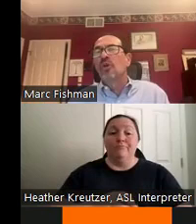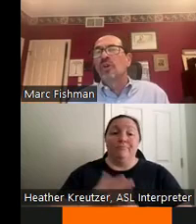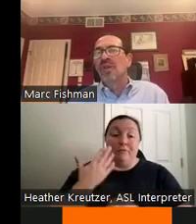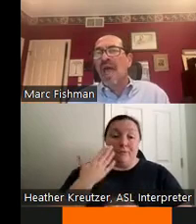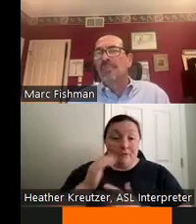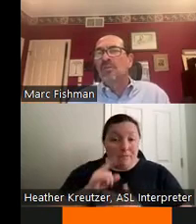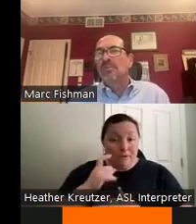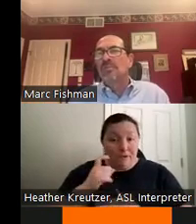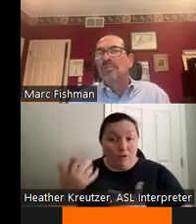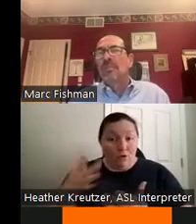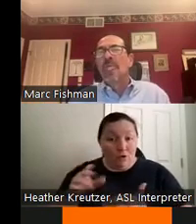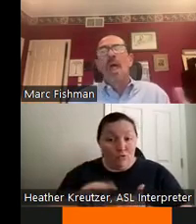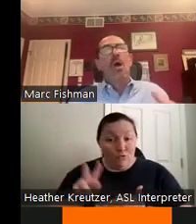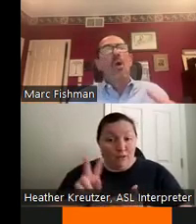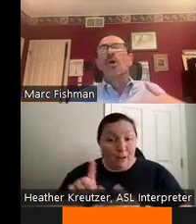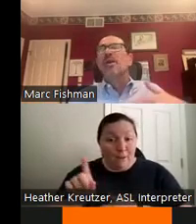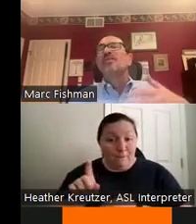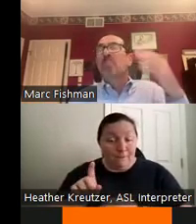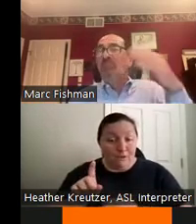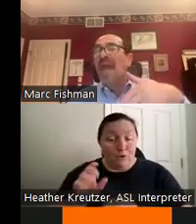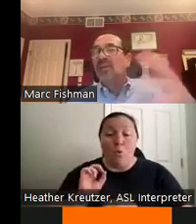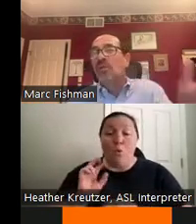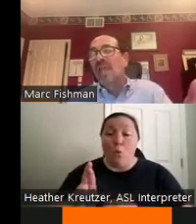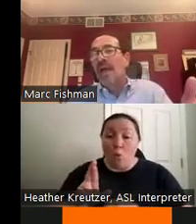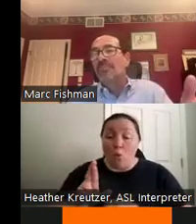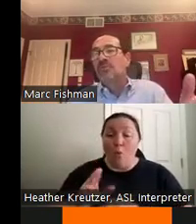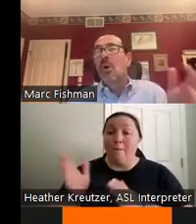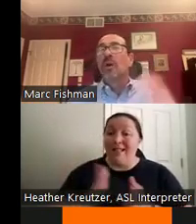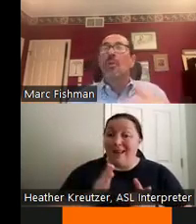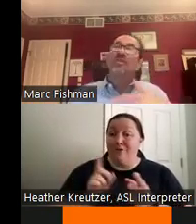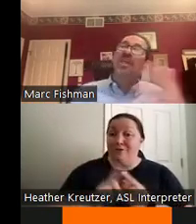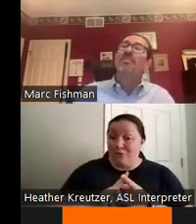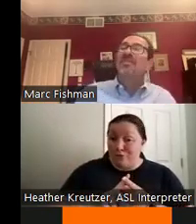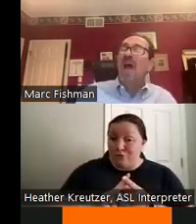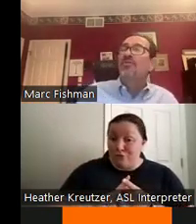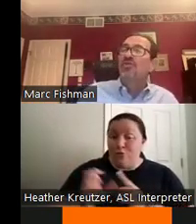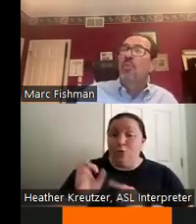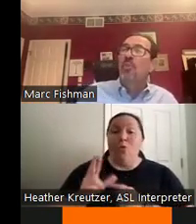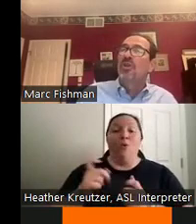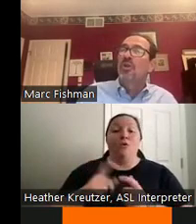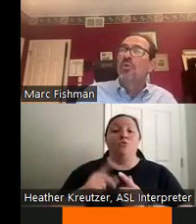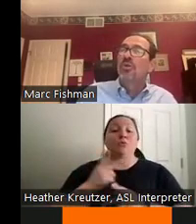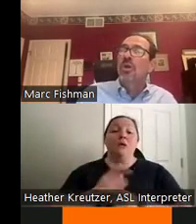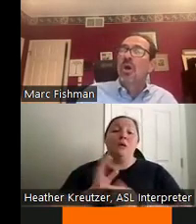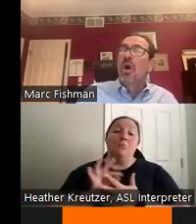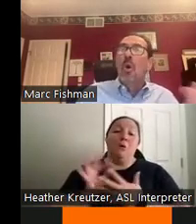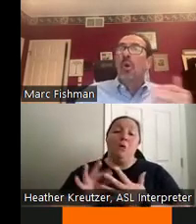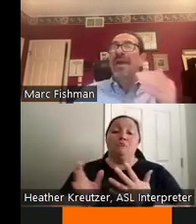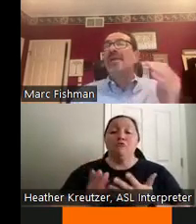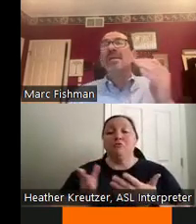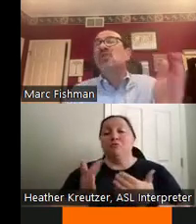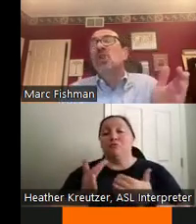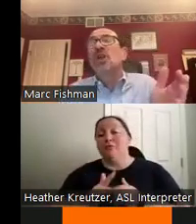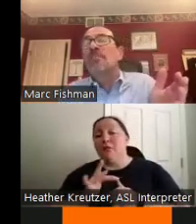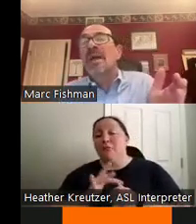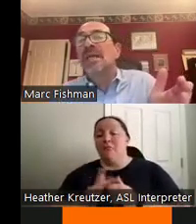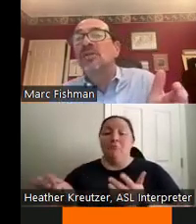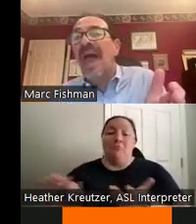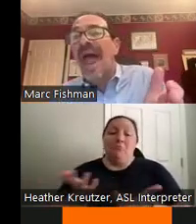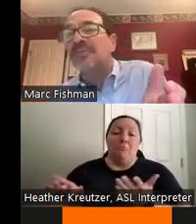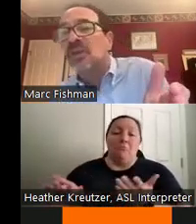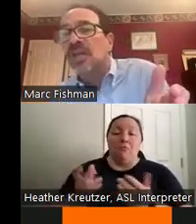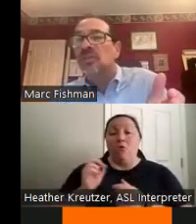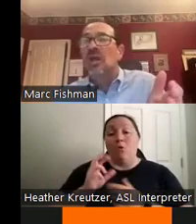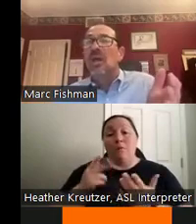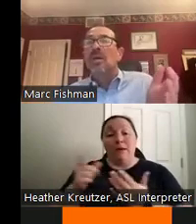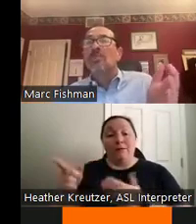that's because he's already relapsed, or if he's planning to relapse, or he wants to keep his options open to use, or maybe he's still